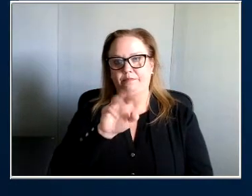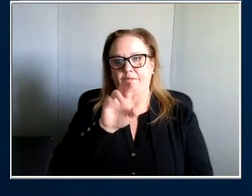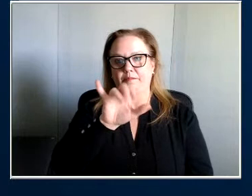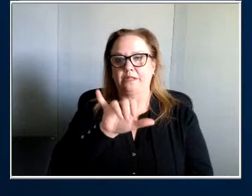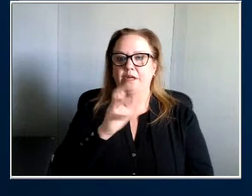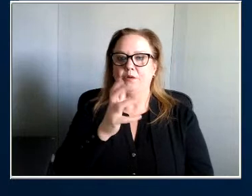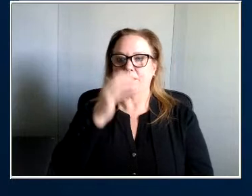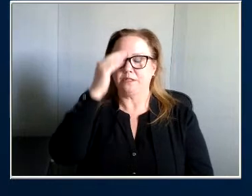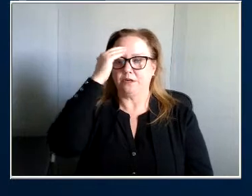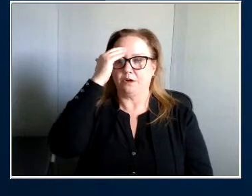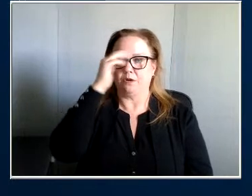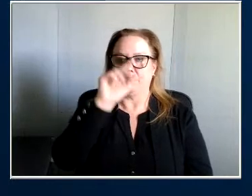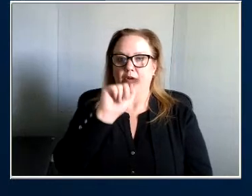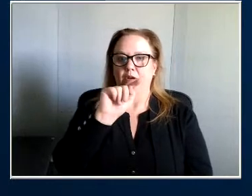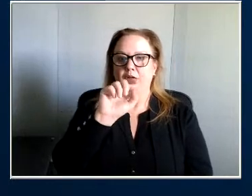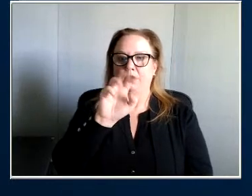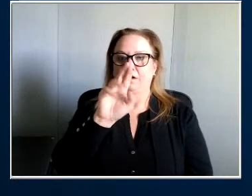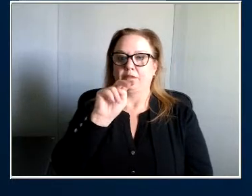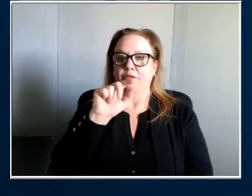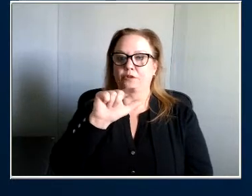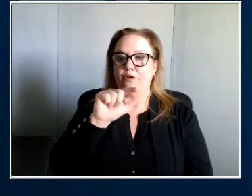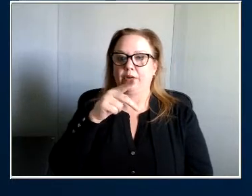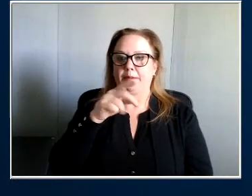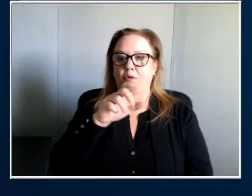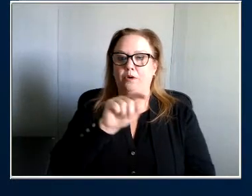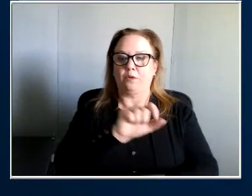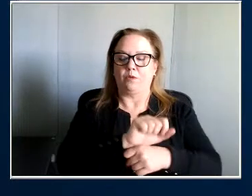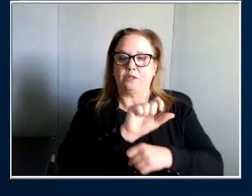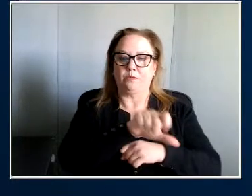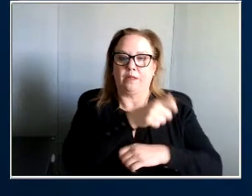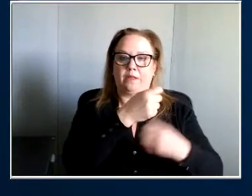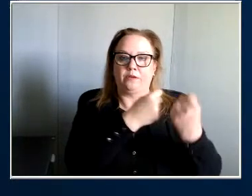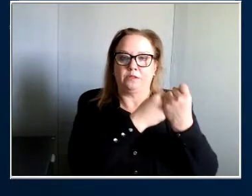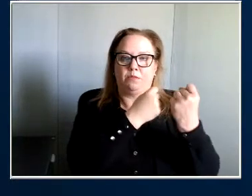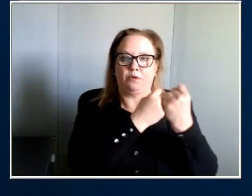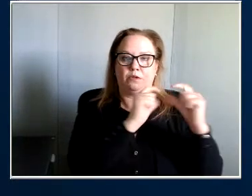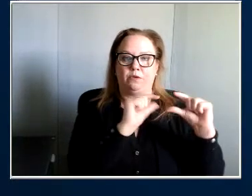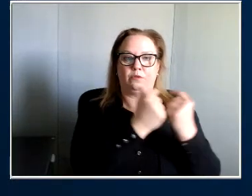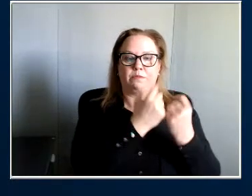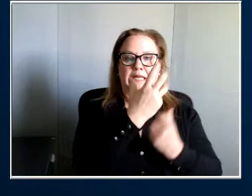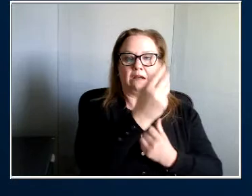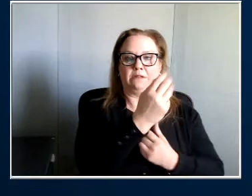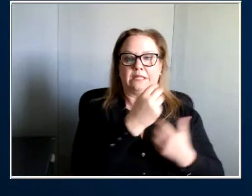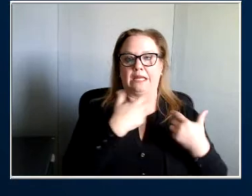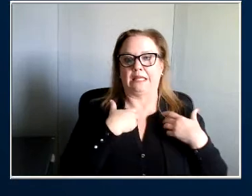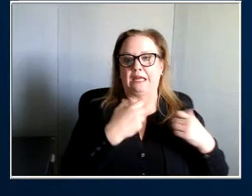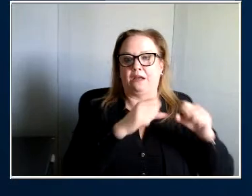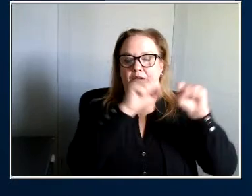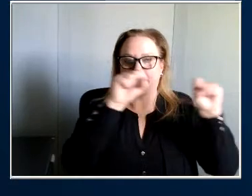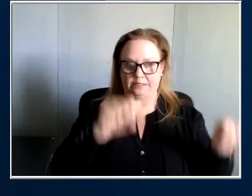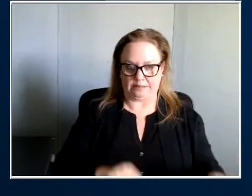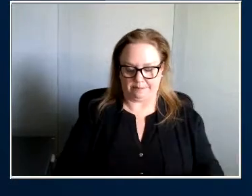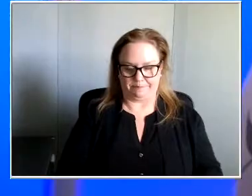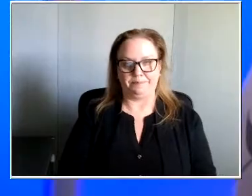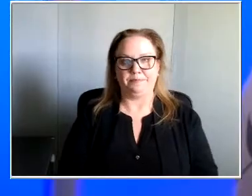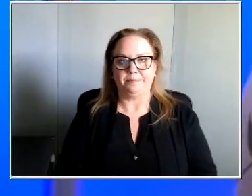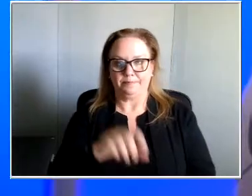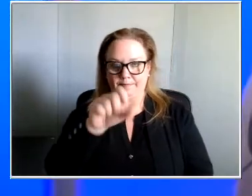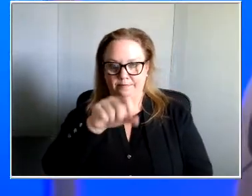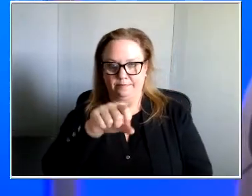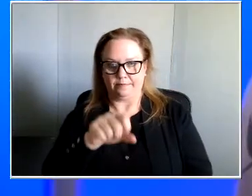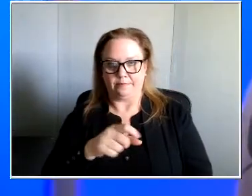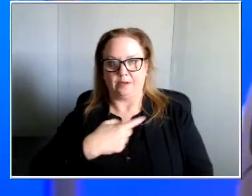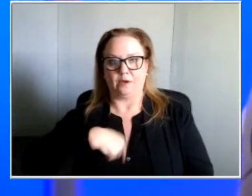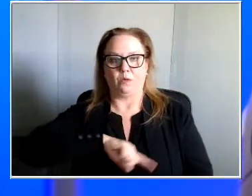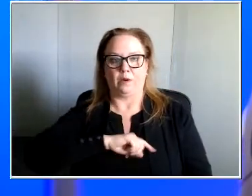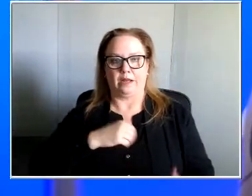to know if Turning Point works with other support groups outside the health system. We do, yes. We have, so